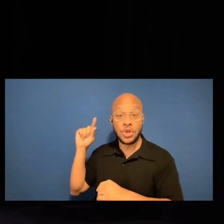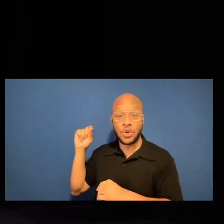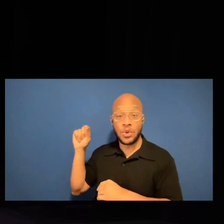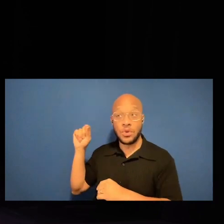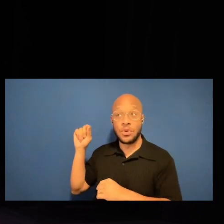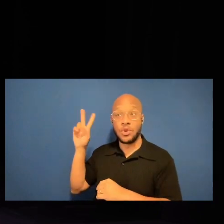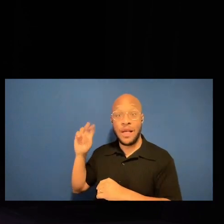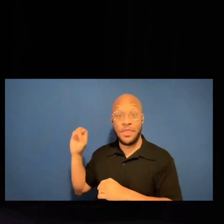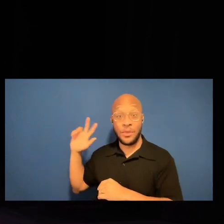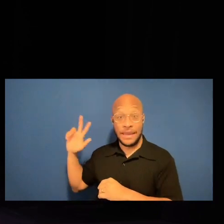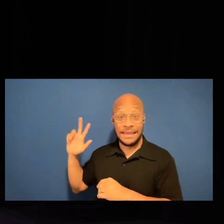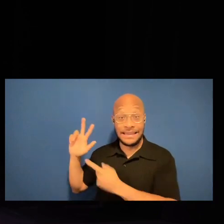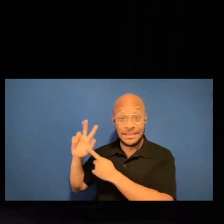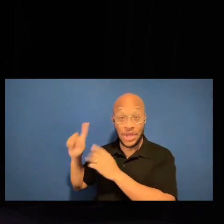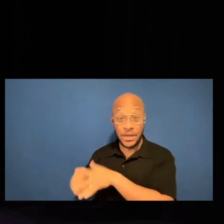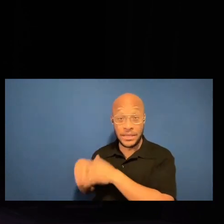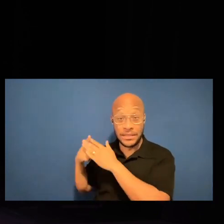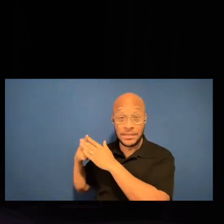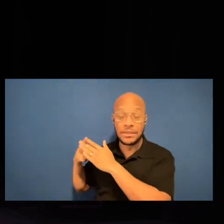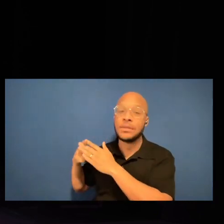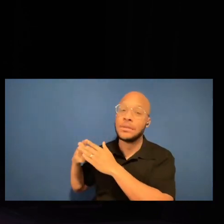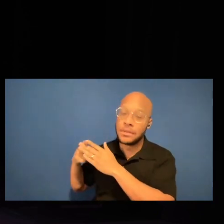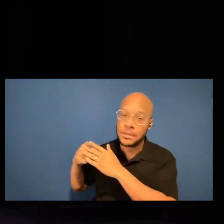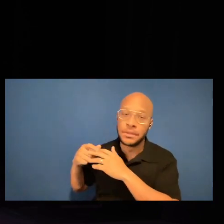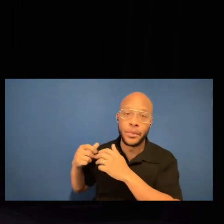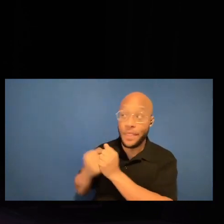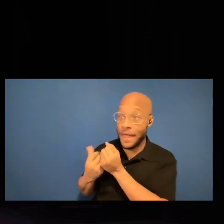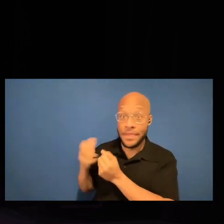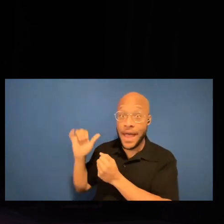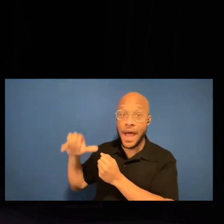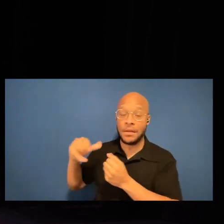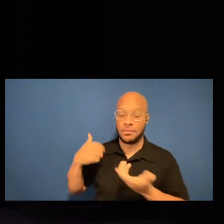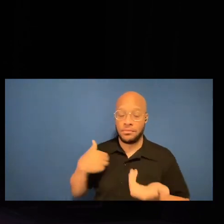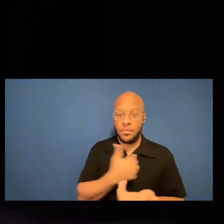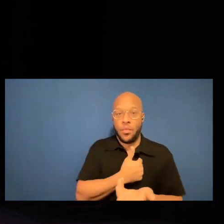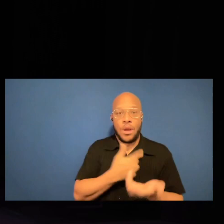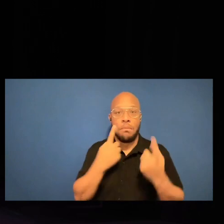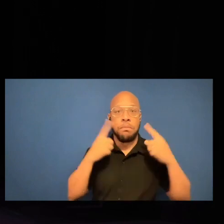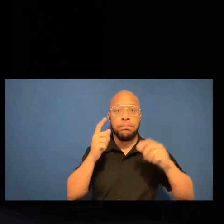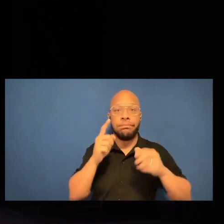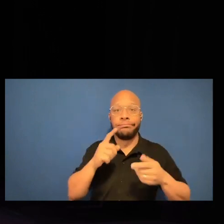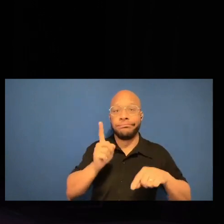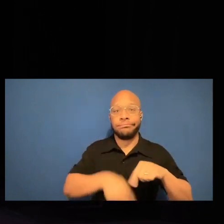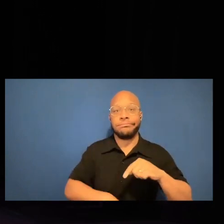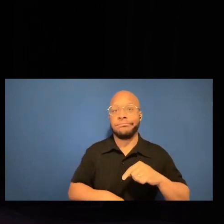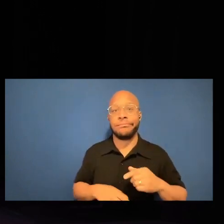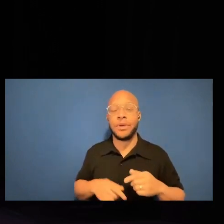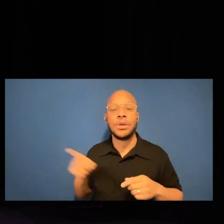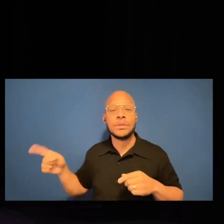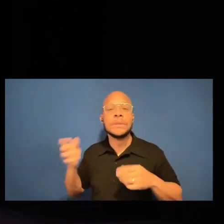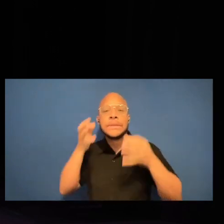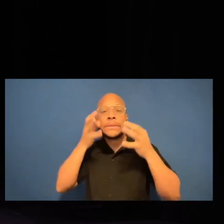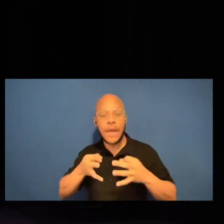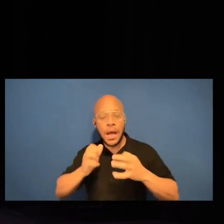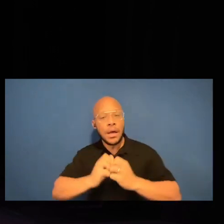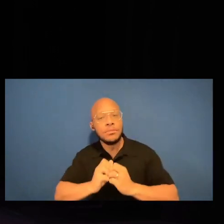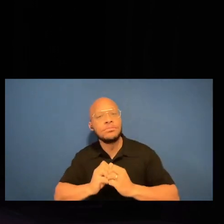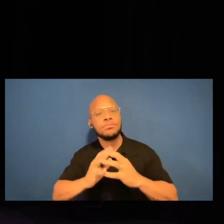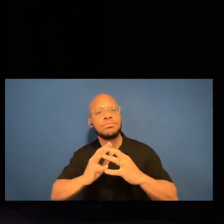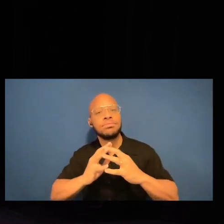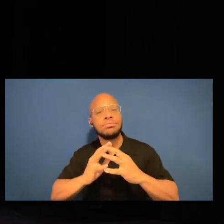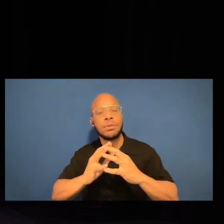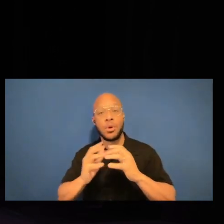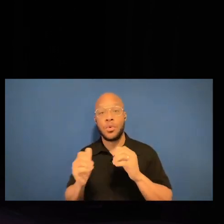had not insisted on making the symposium happen, along with Colleen Jenning Rogensack and all the people of the IPC.